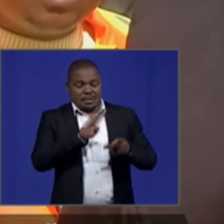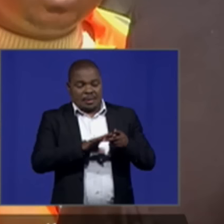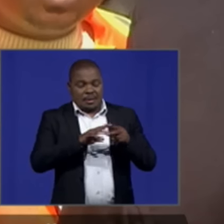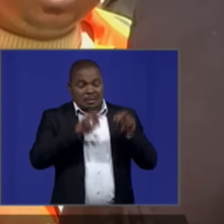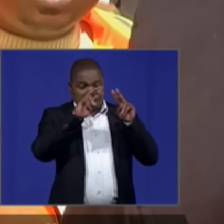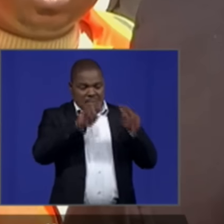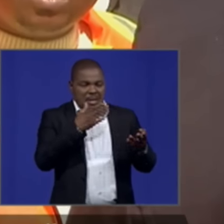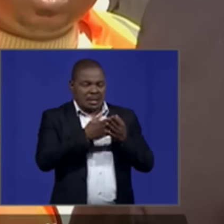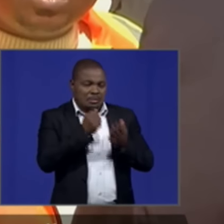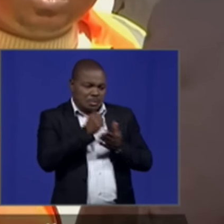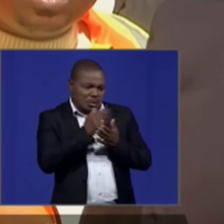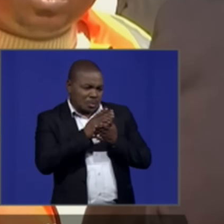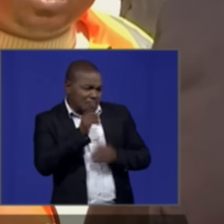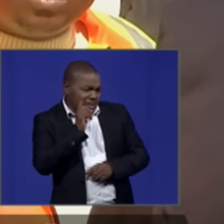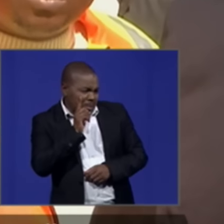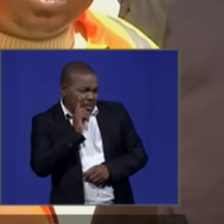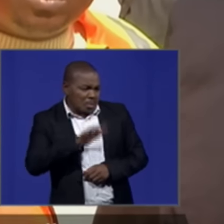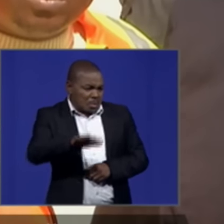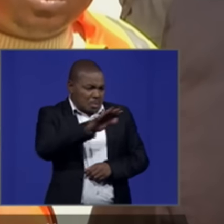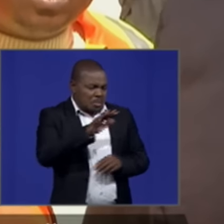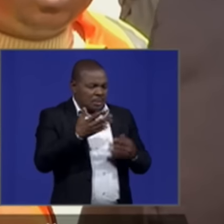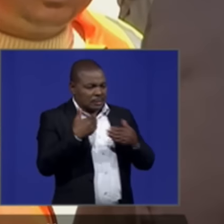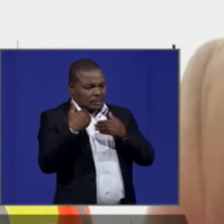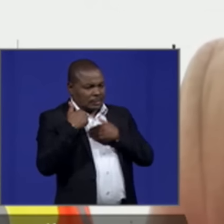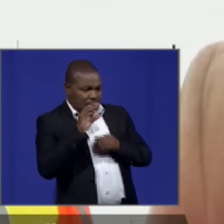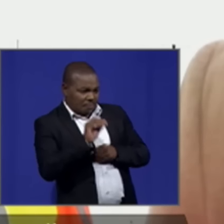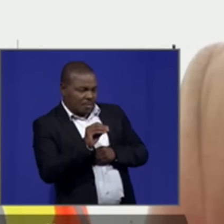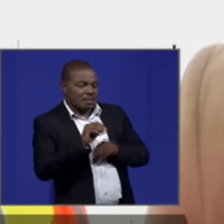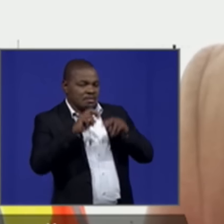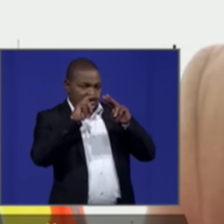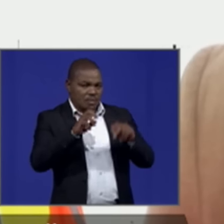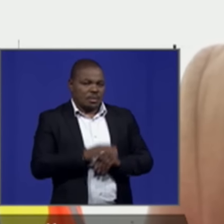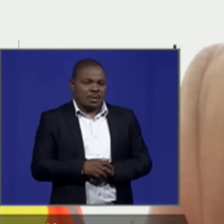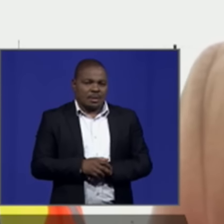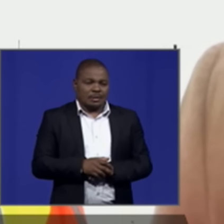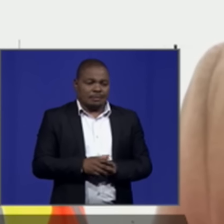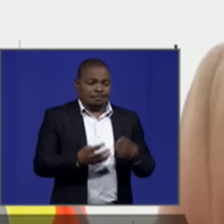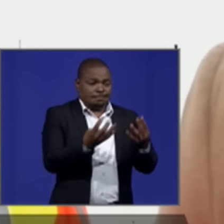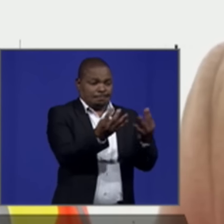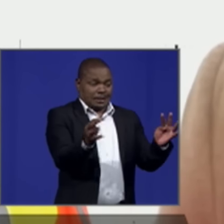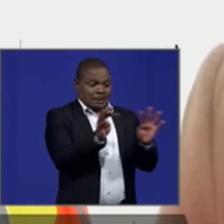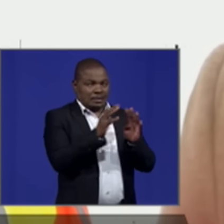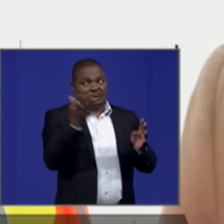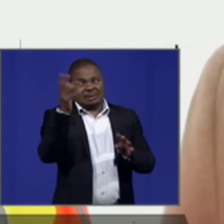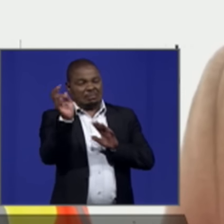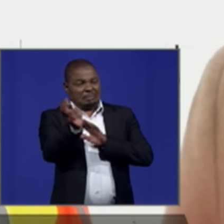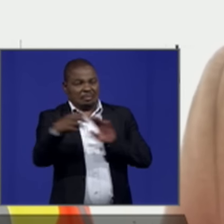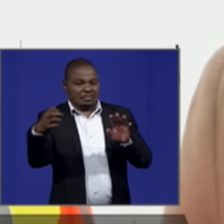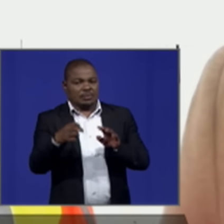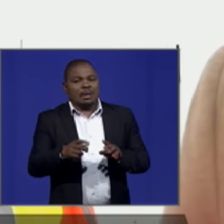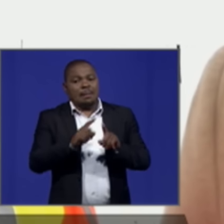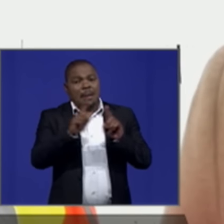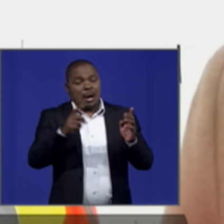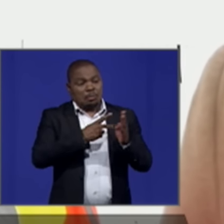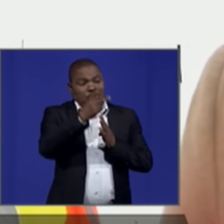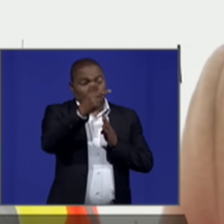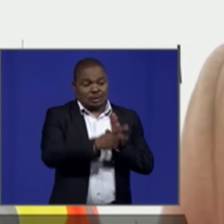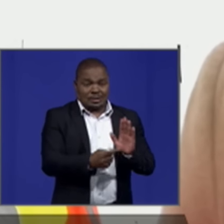gore a gone go diragaditswe magato a tshireletso. So the fence was stolen, but the project itself